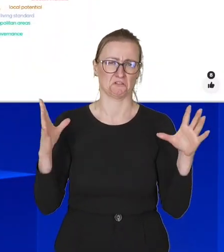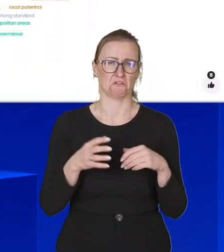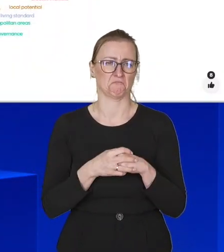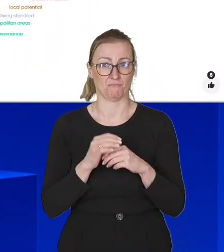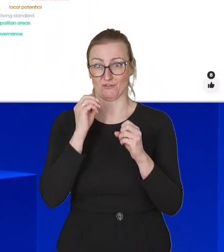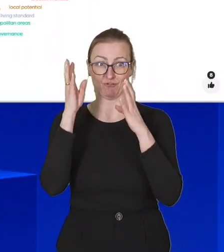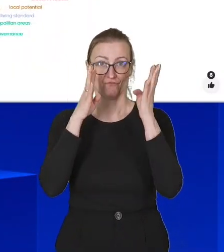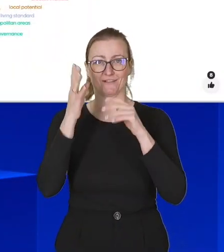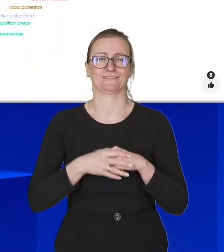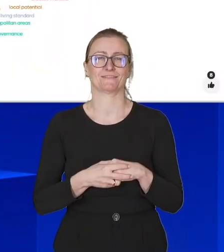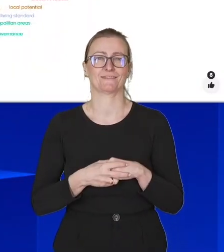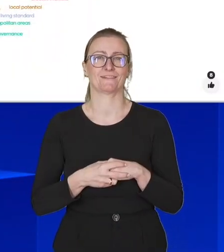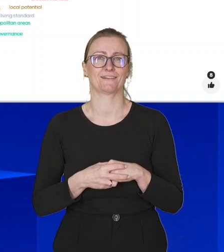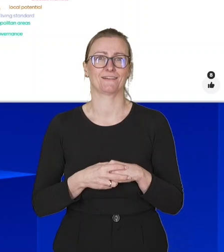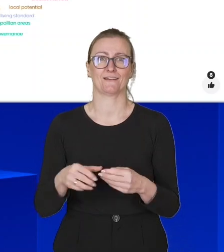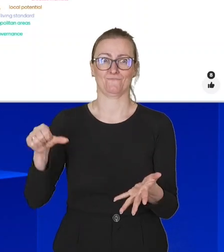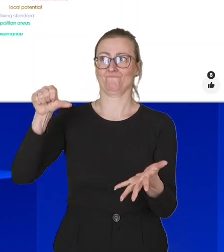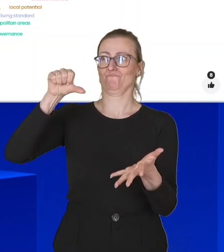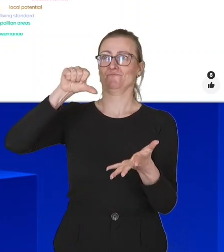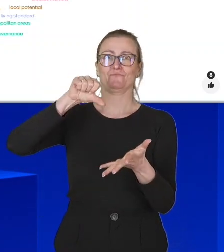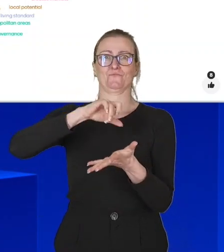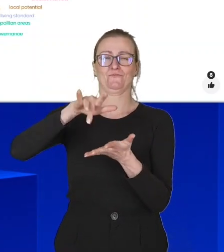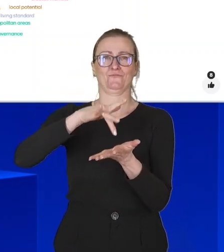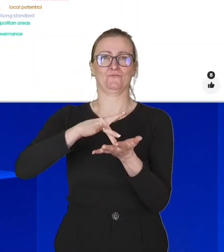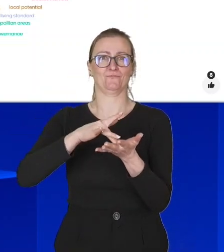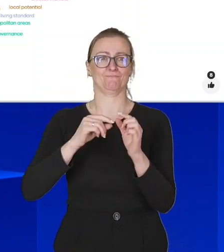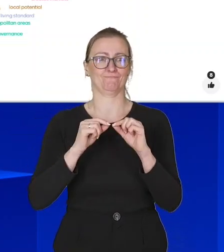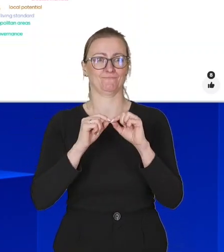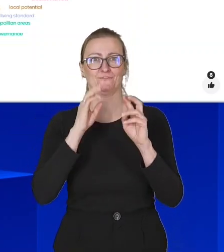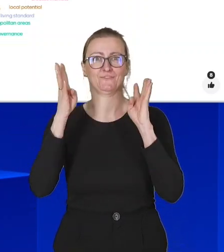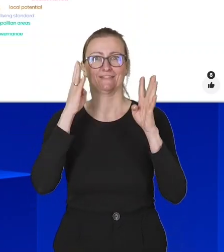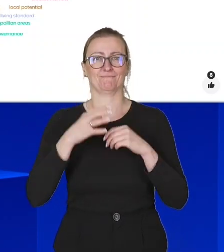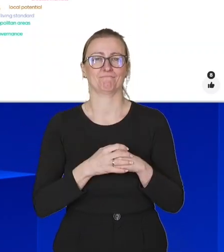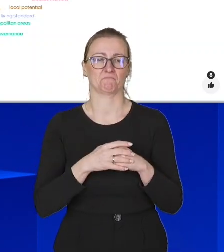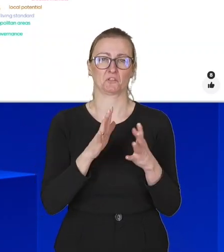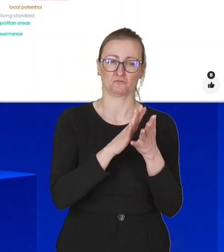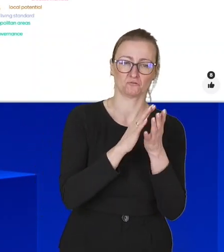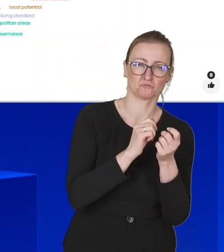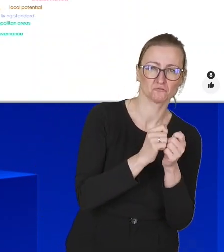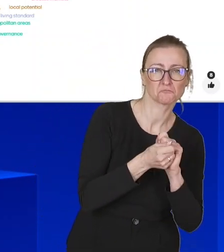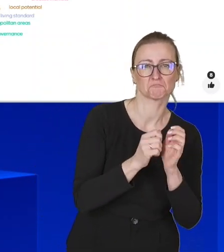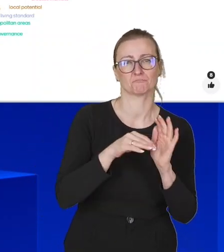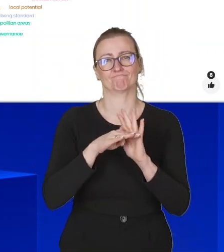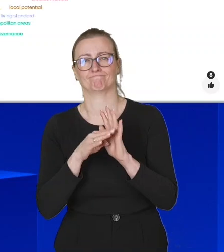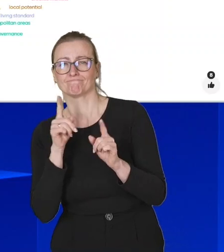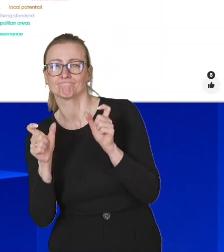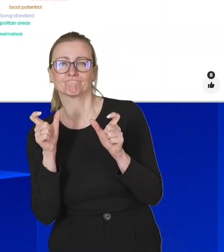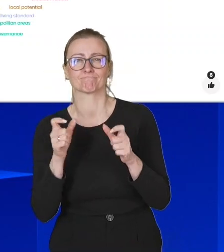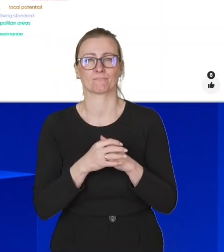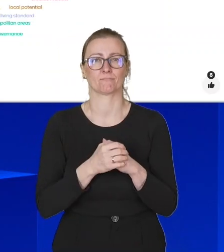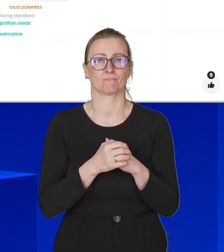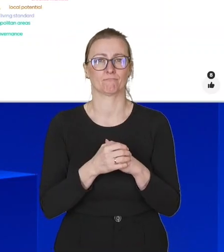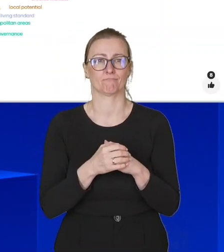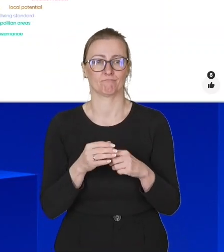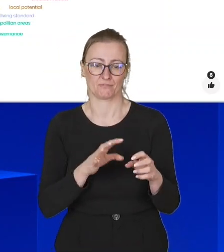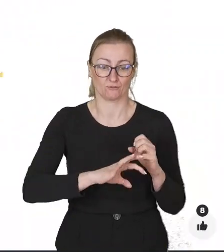concept. Somebody add probably the regulation, and the regulation, regional driven approach, and innovation, flexibility, smart specialization.